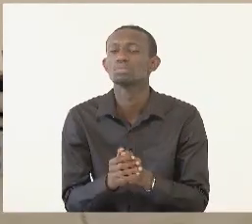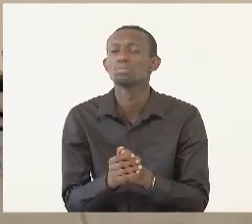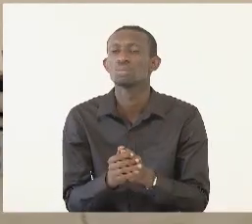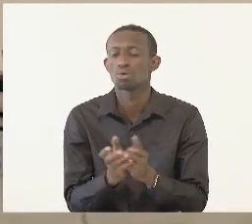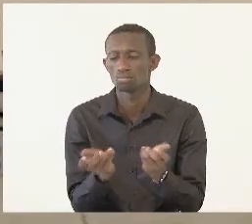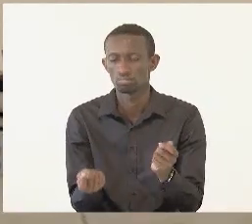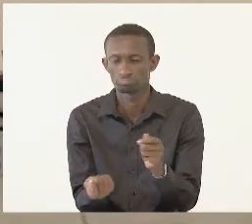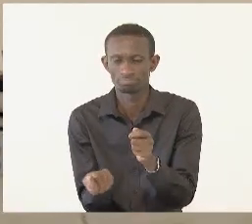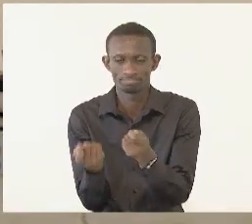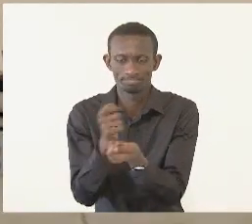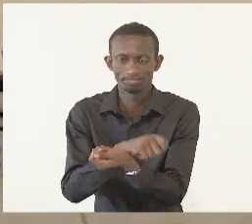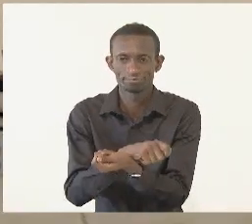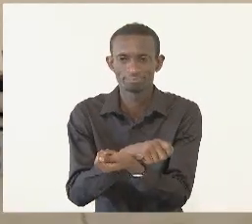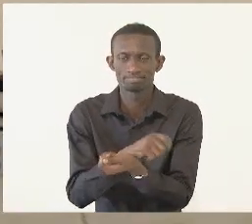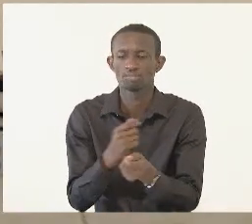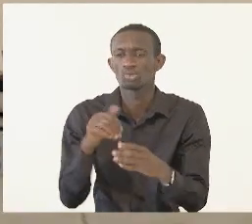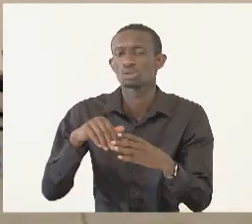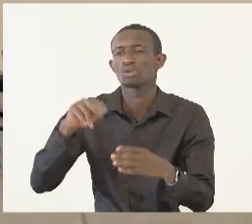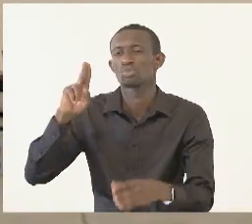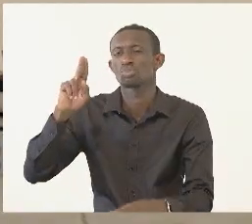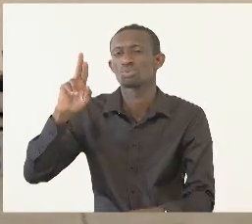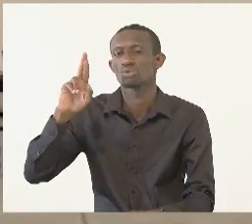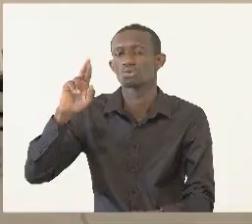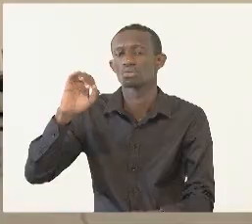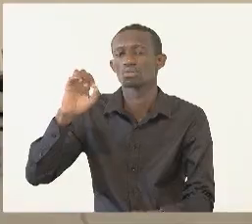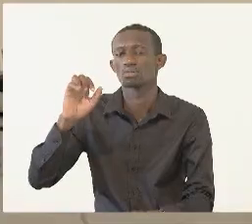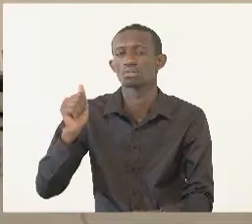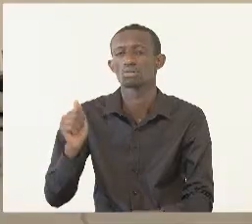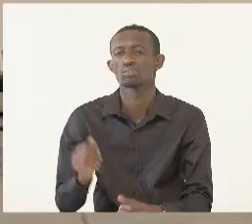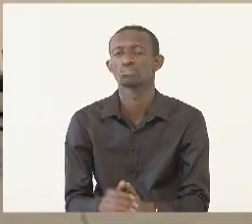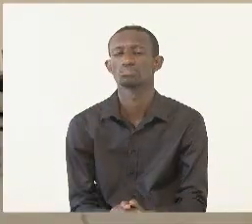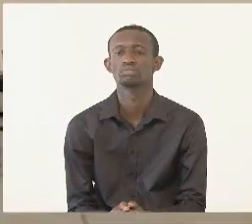converted into urea and as well as the glycogen.